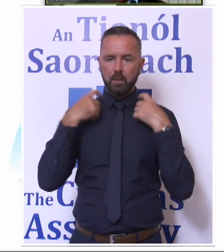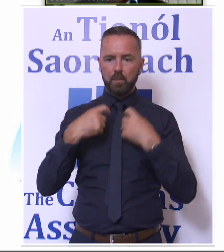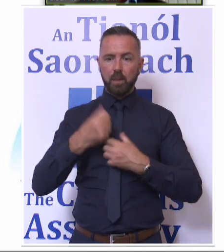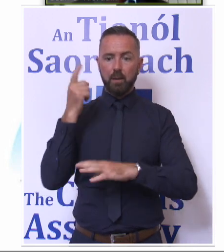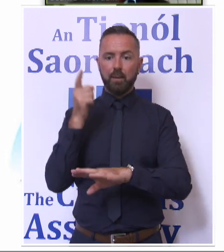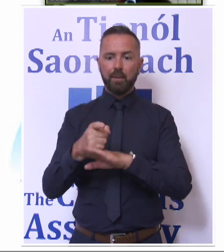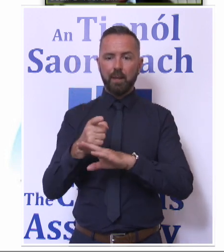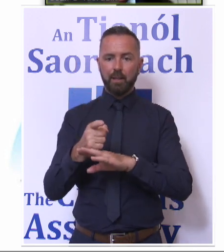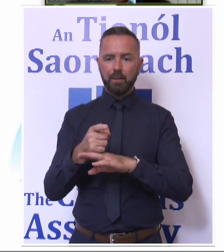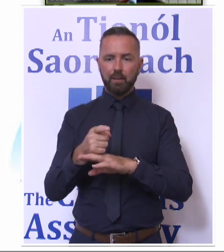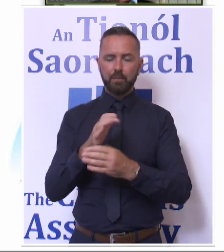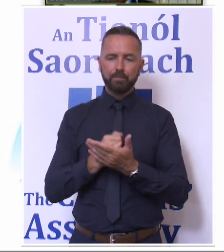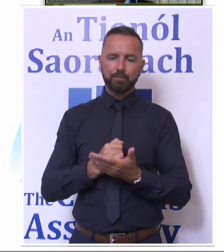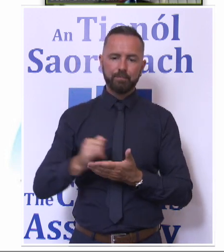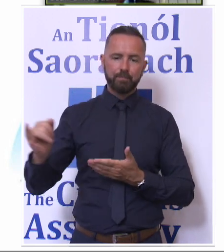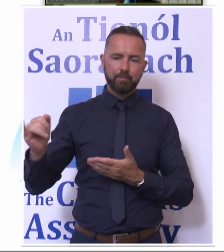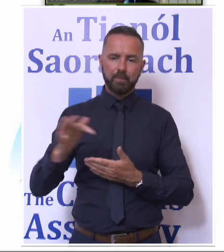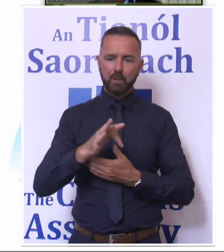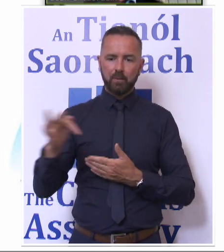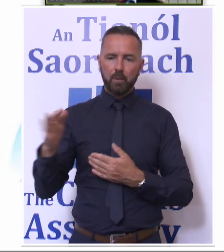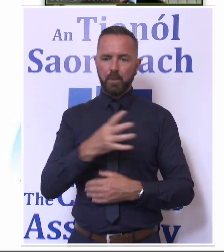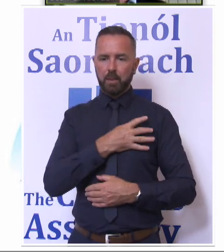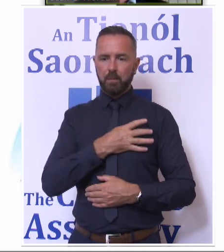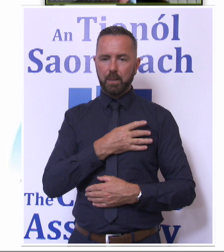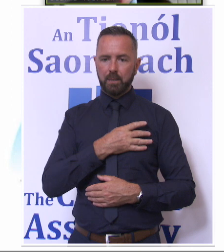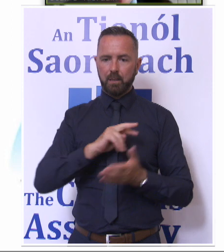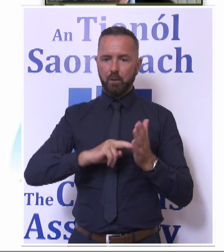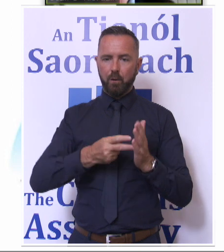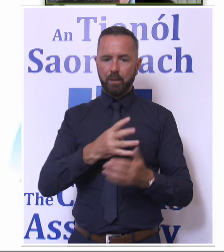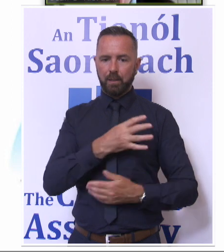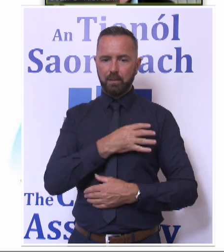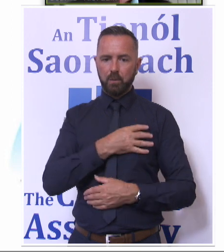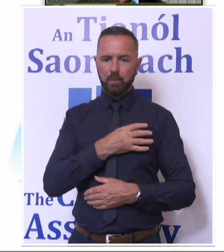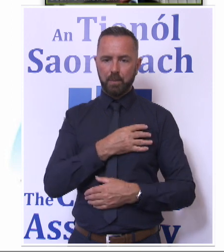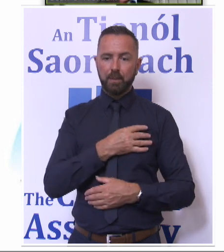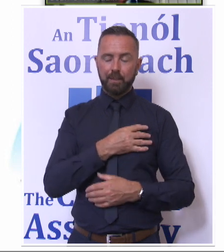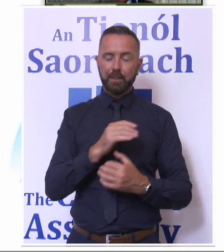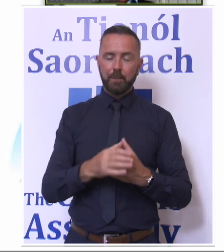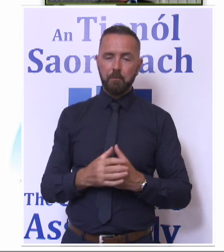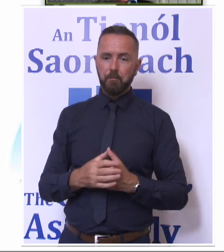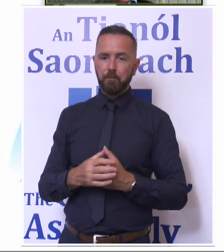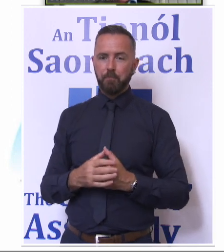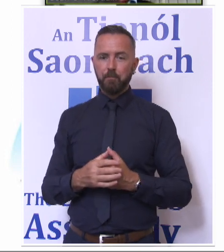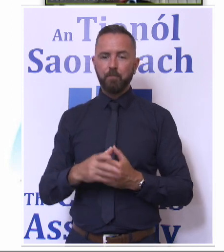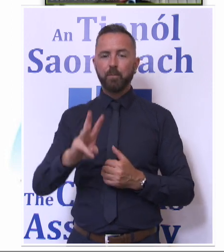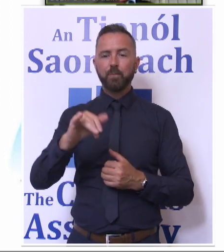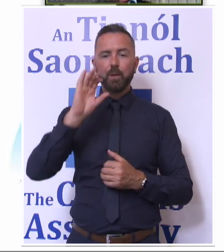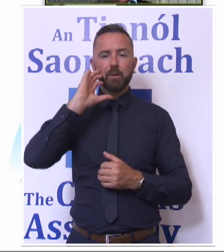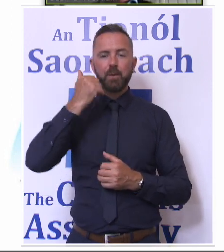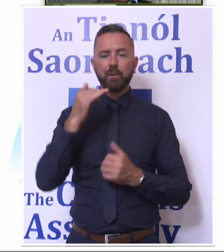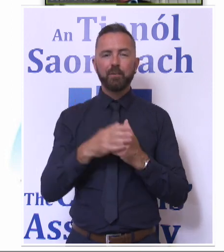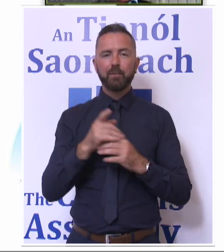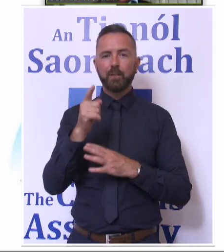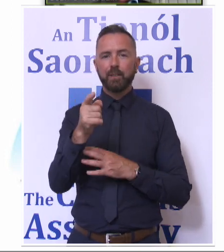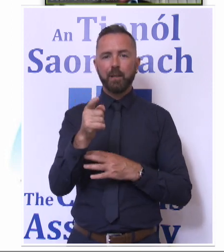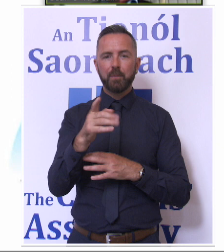was expressly excluded from the organising committee, even though it was going to be the whole city for the actual final, because the then Prime Minister